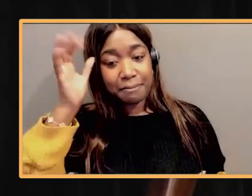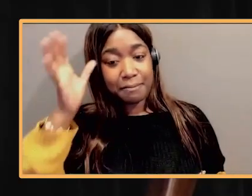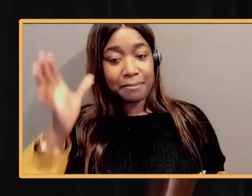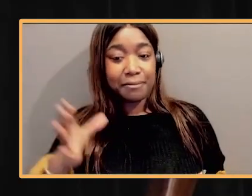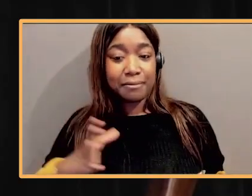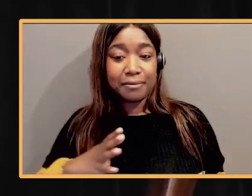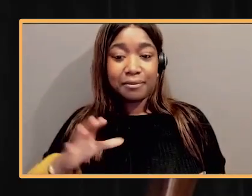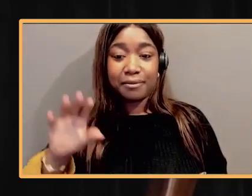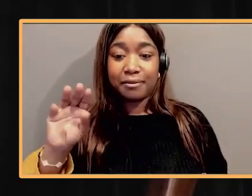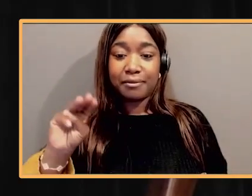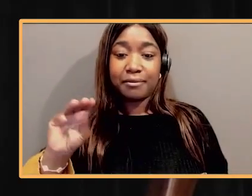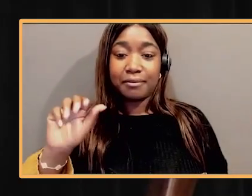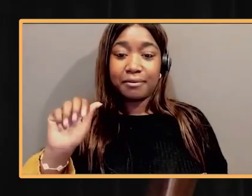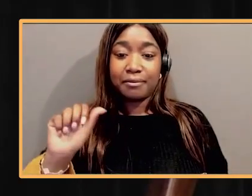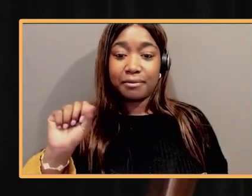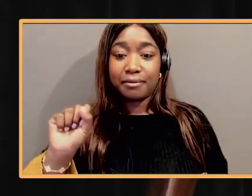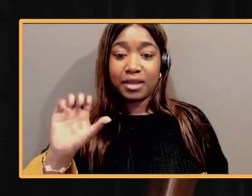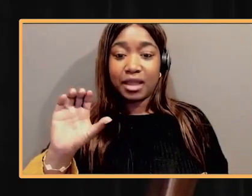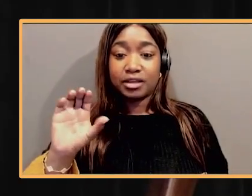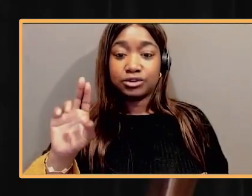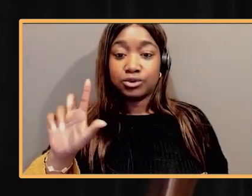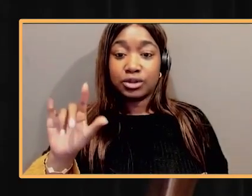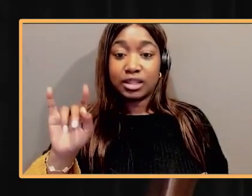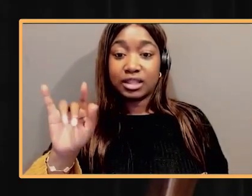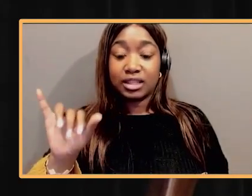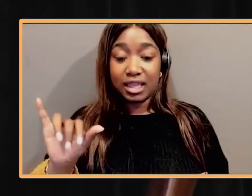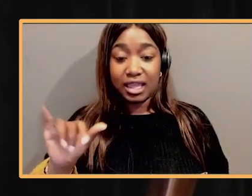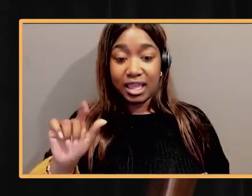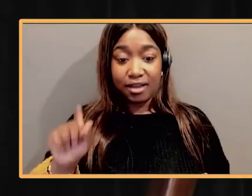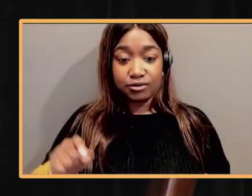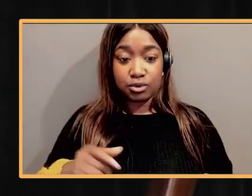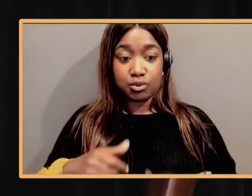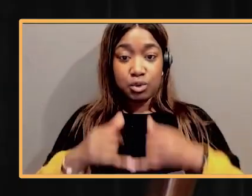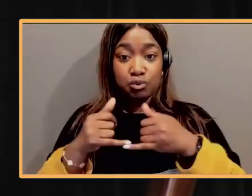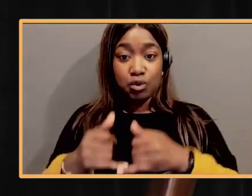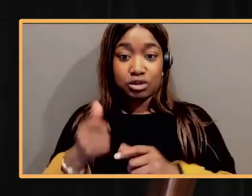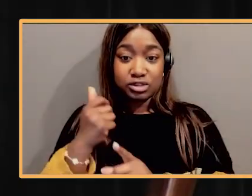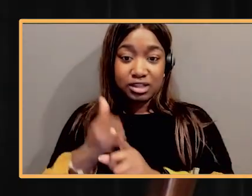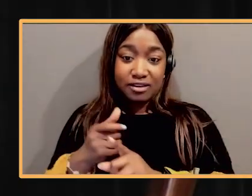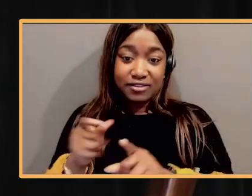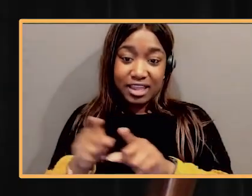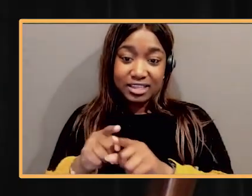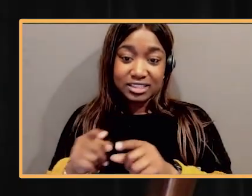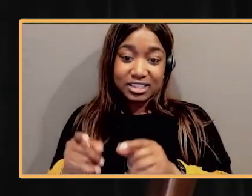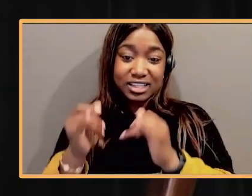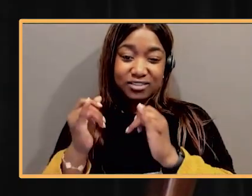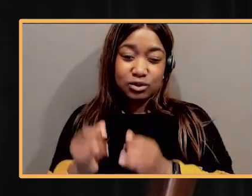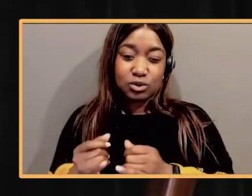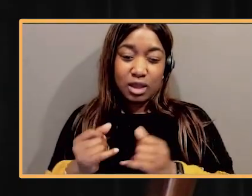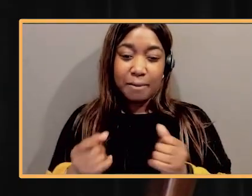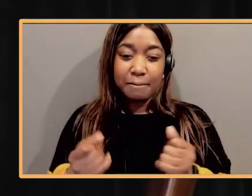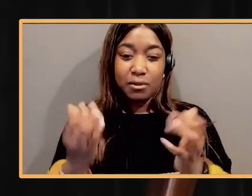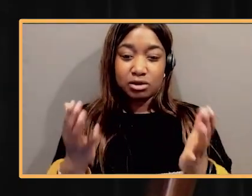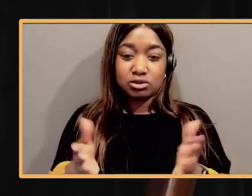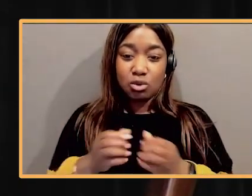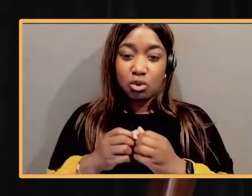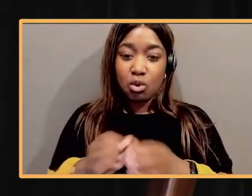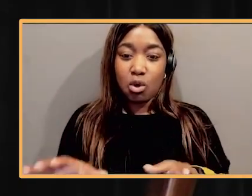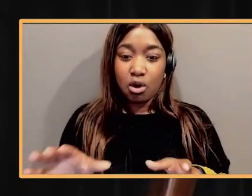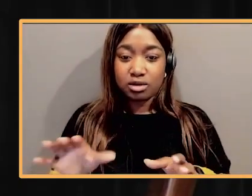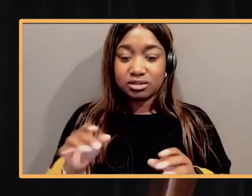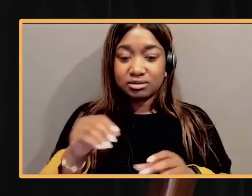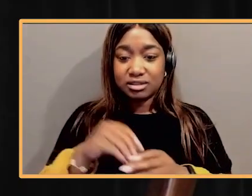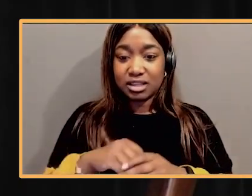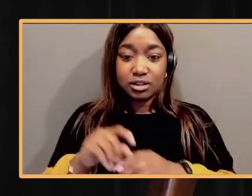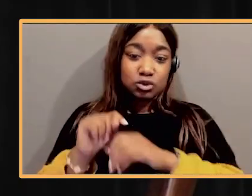rewarded for like, yourself as an individual, how much we lost in those traditions. In some ways,